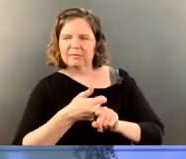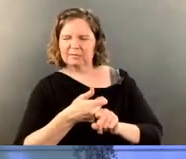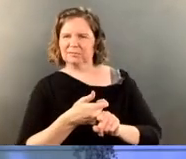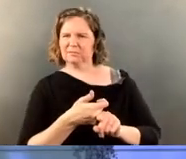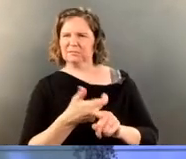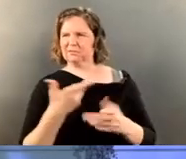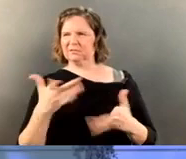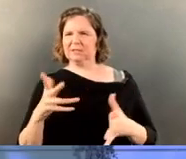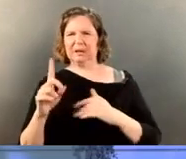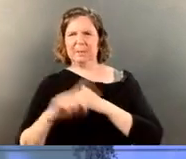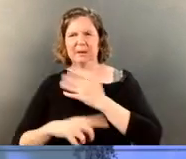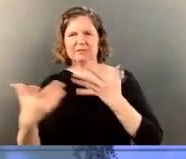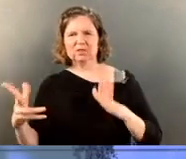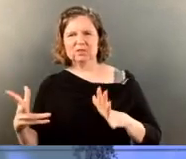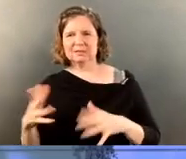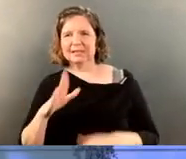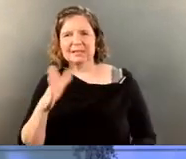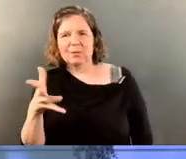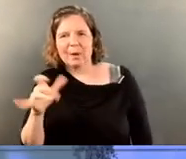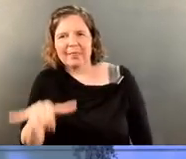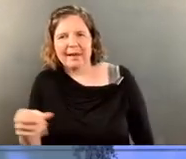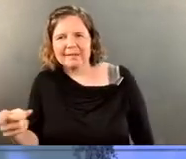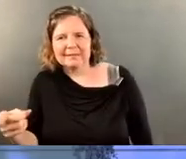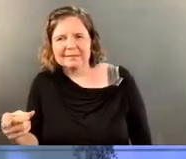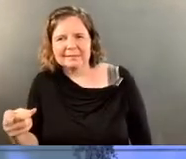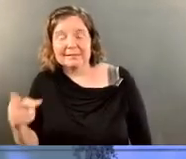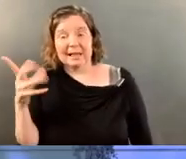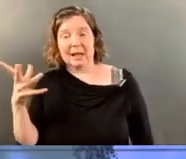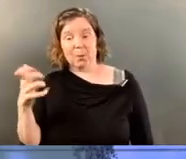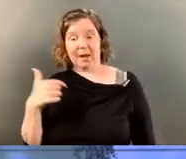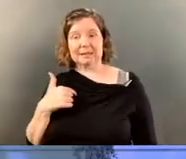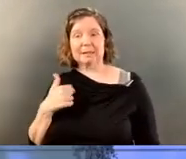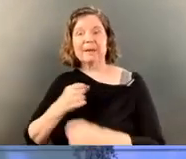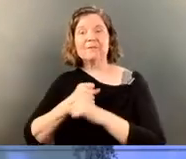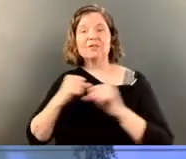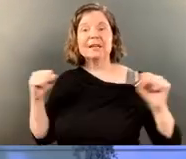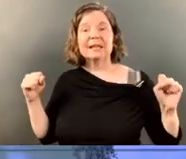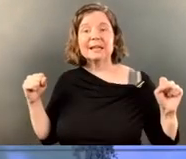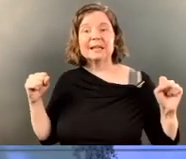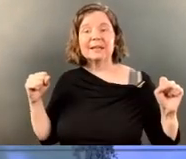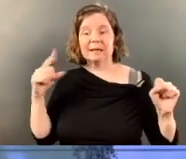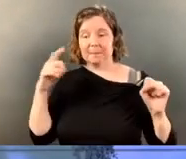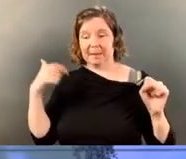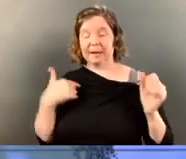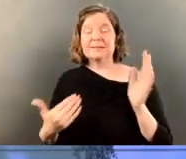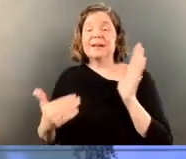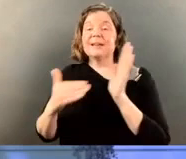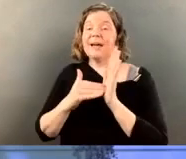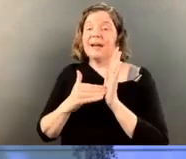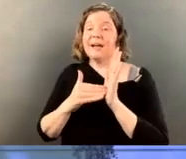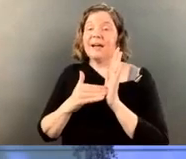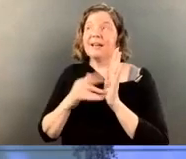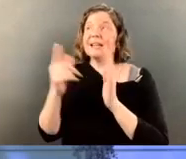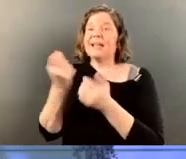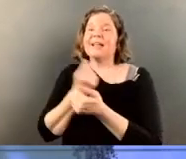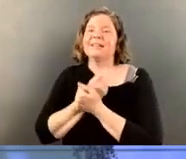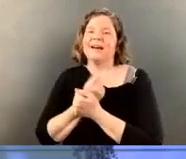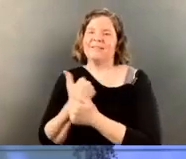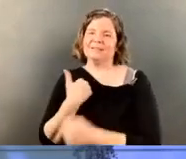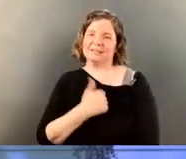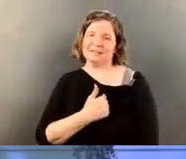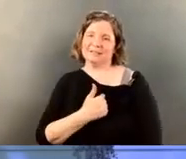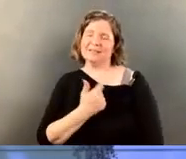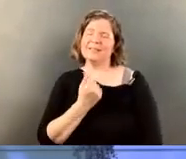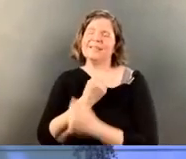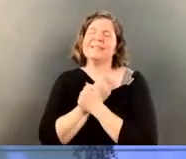sins? He would never want that. He wanted me free because, again, he loves us.